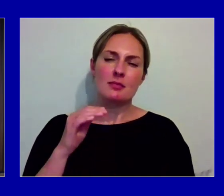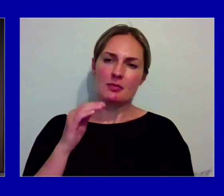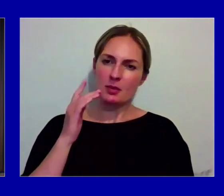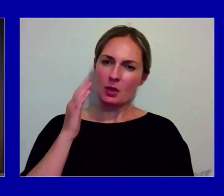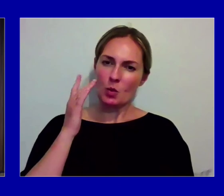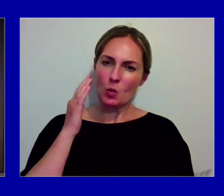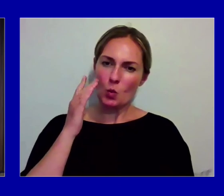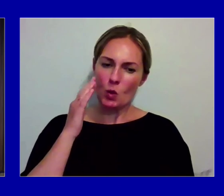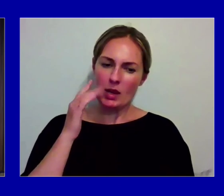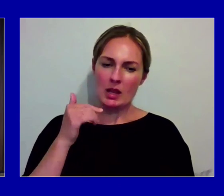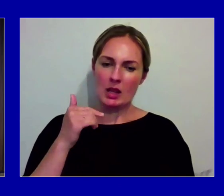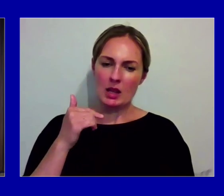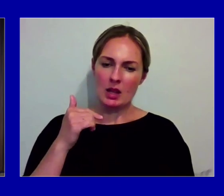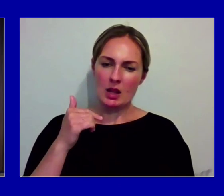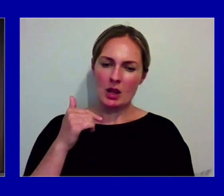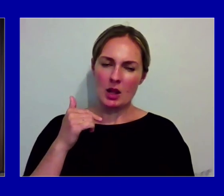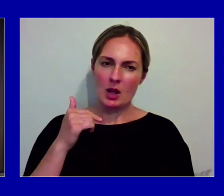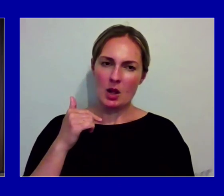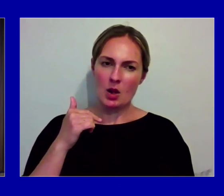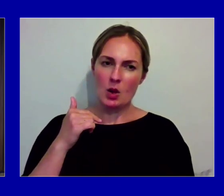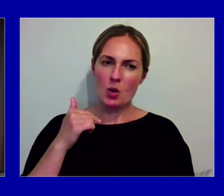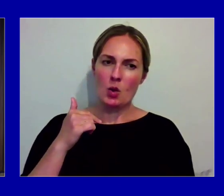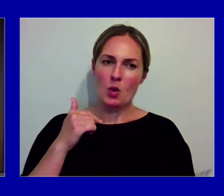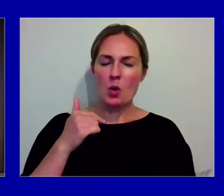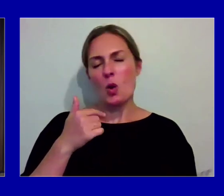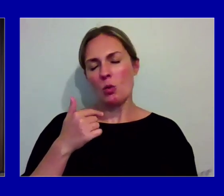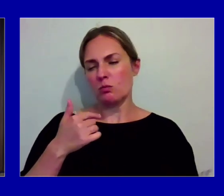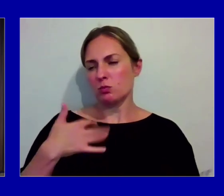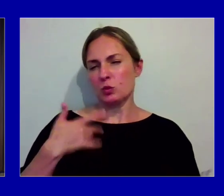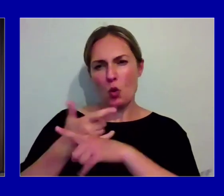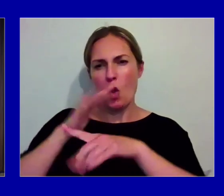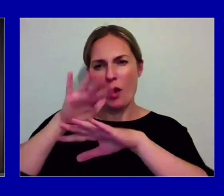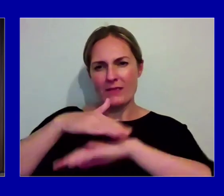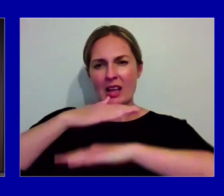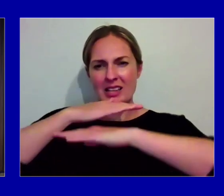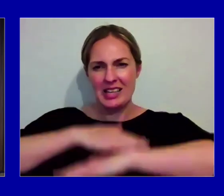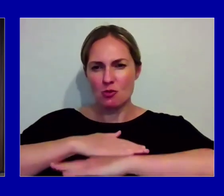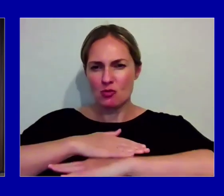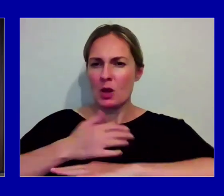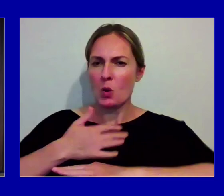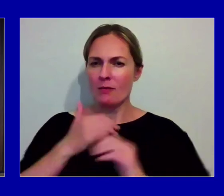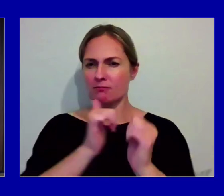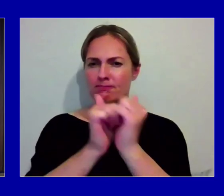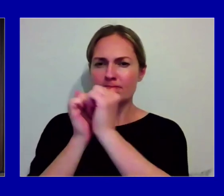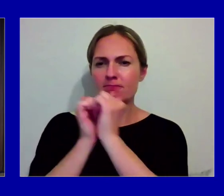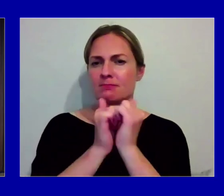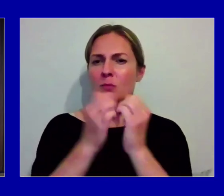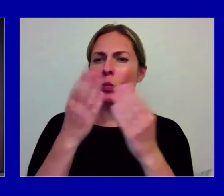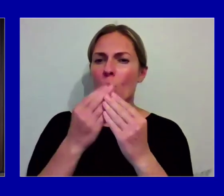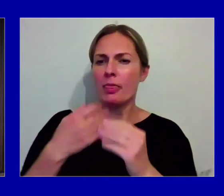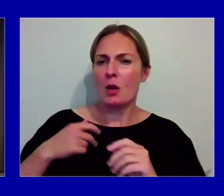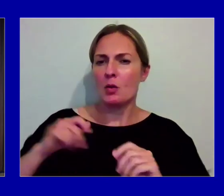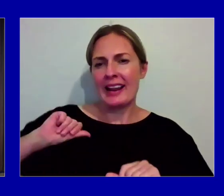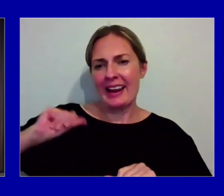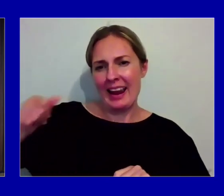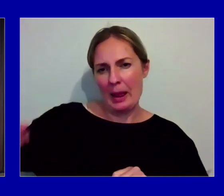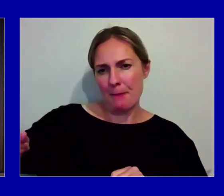know, together, like I'm working together, um, you know, that, that's, that's really powerful. And